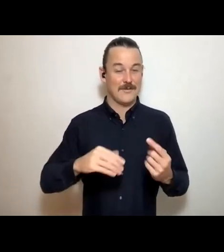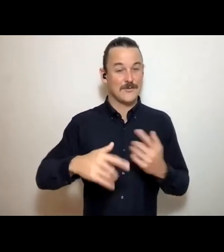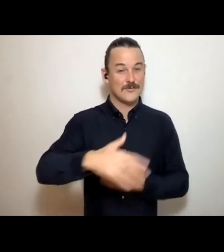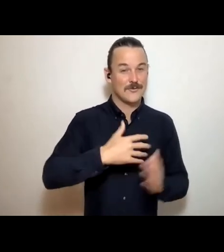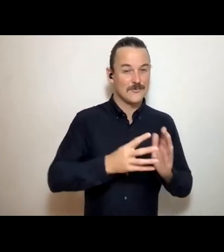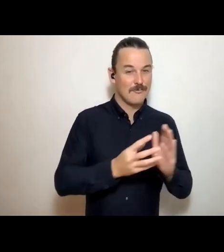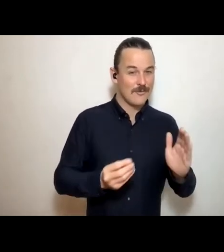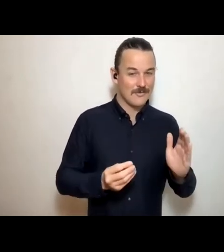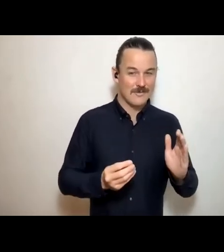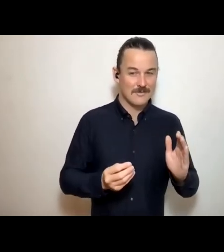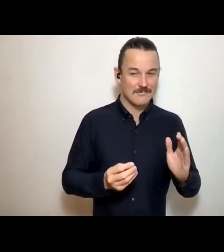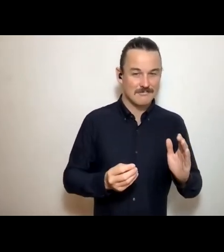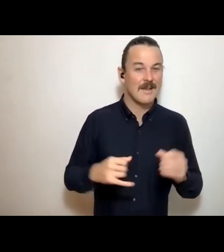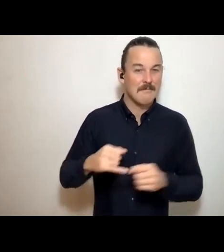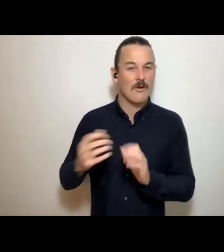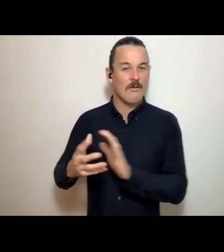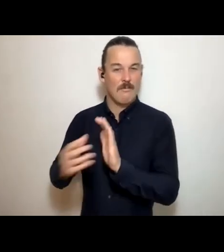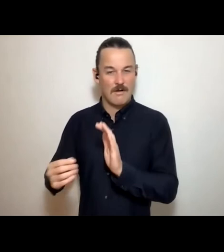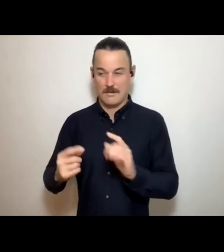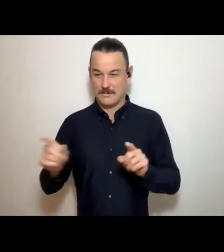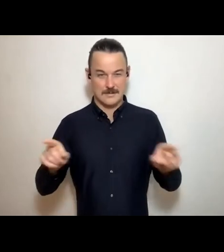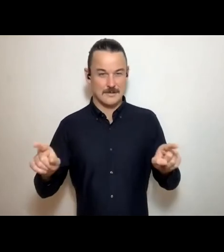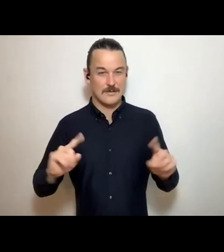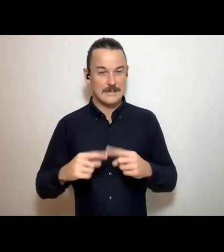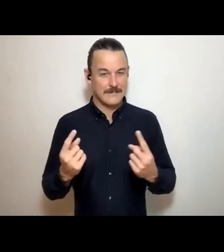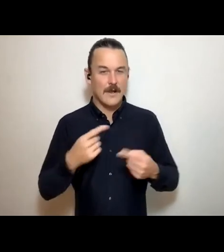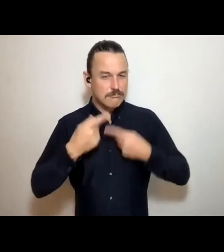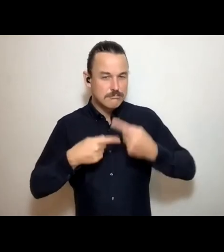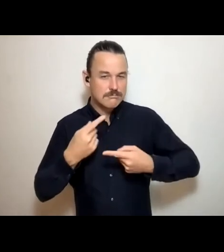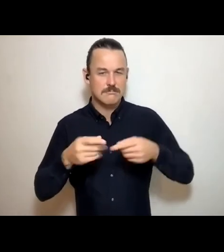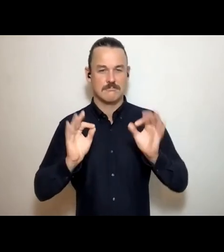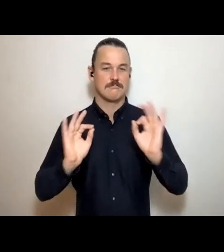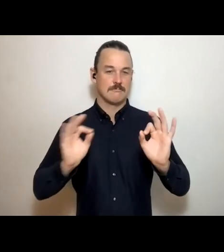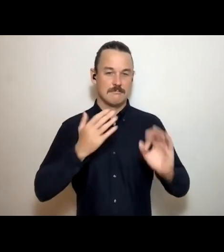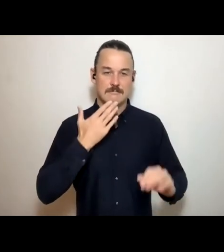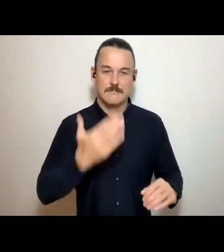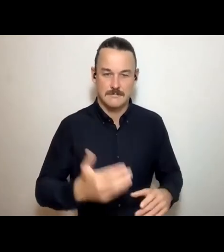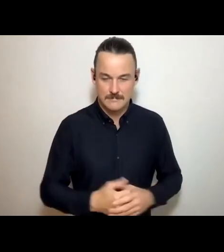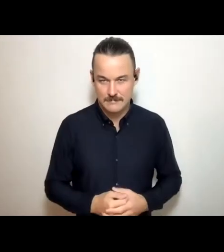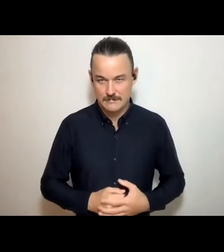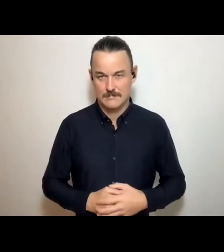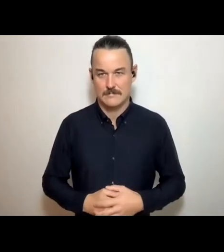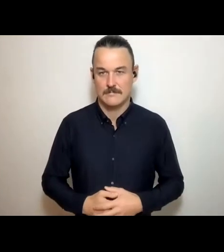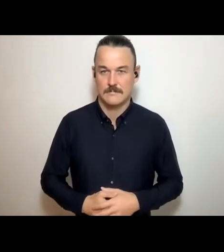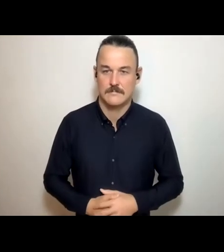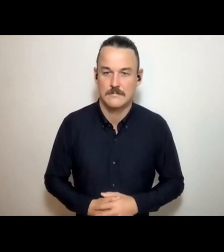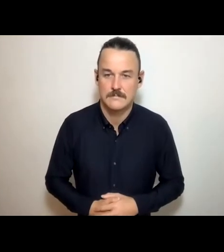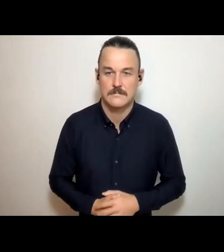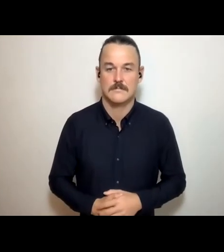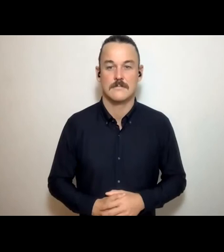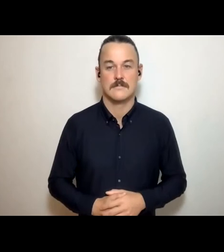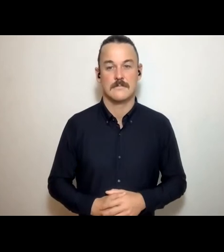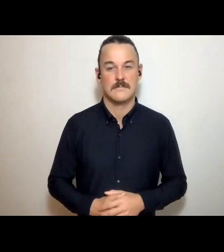medical model. So I'm, I'm going to, it's probably going to take me